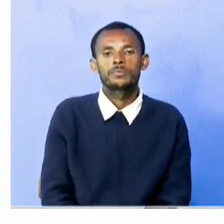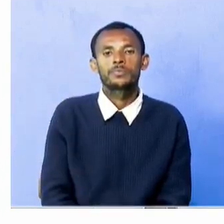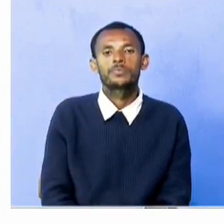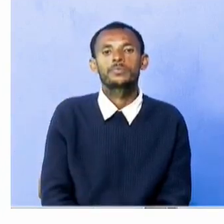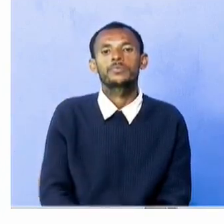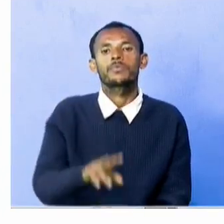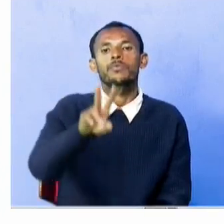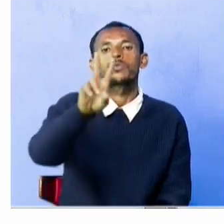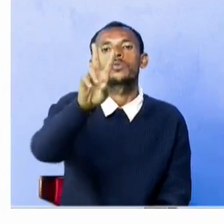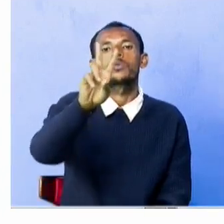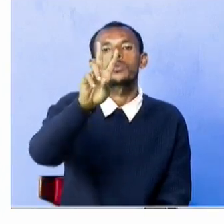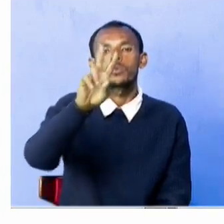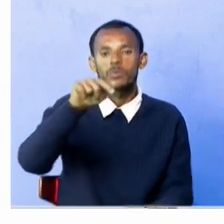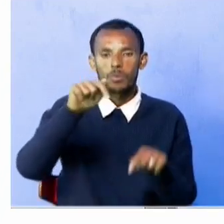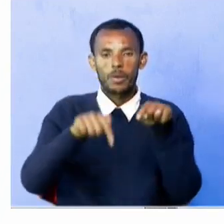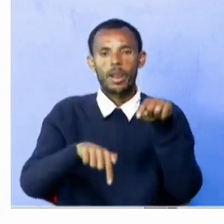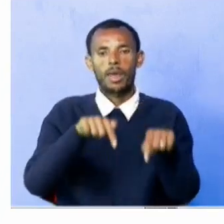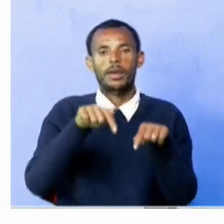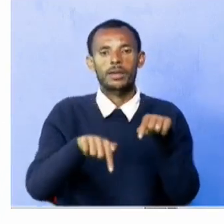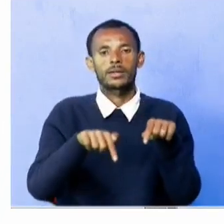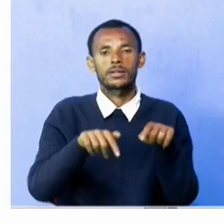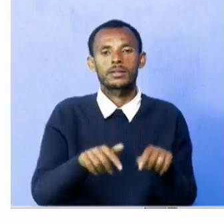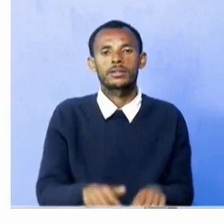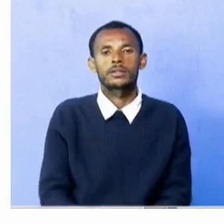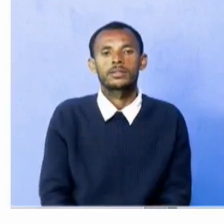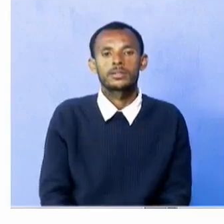the two legs.